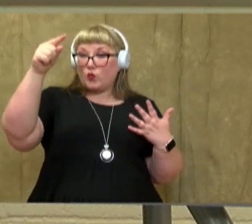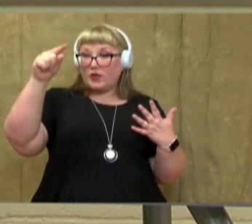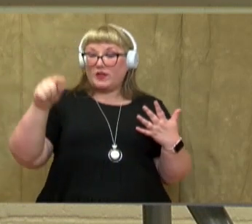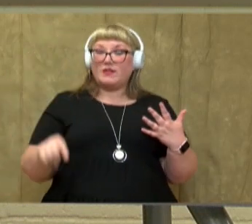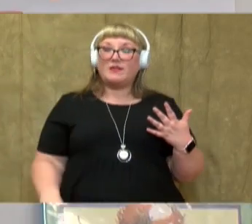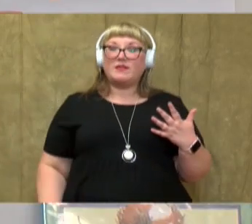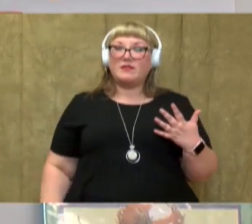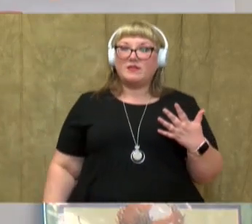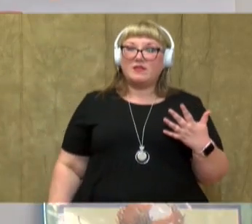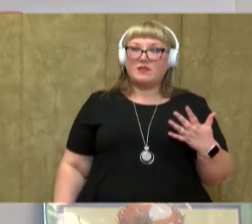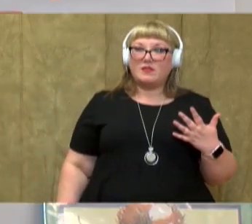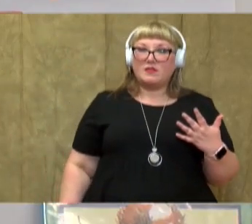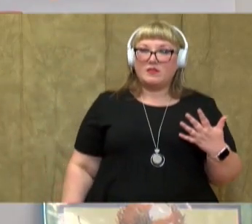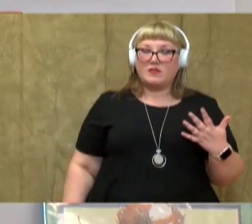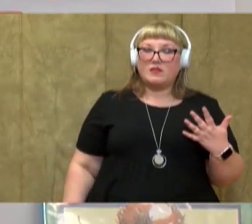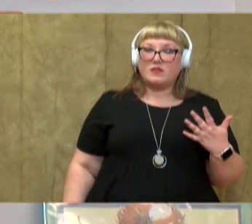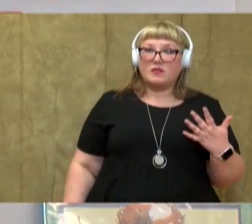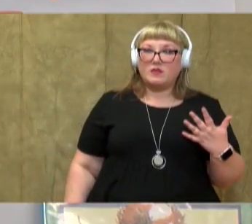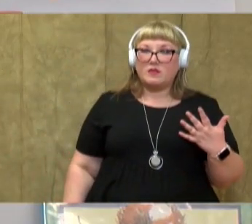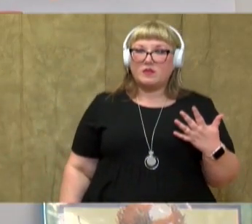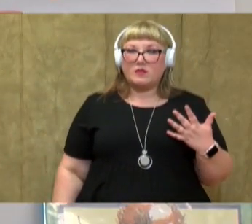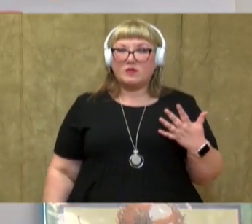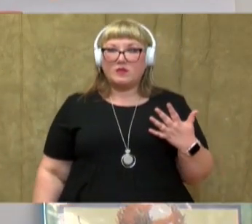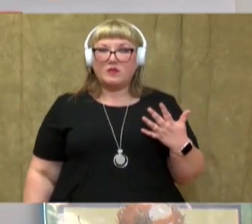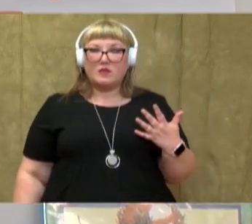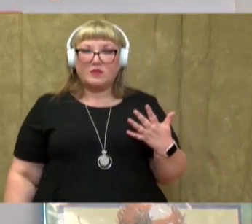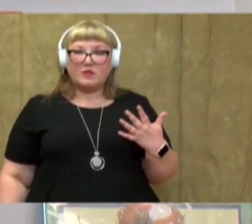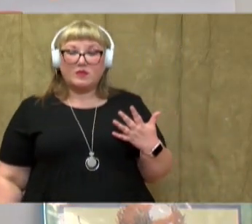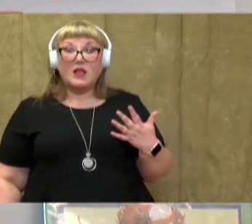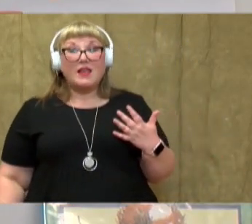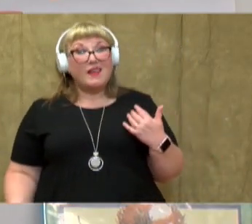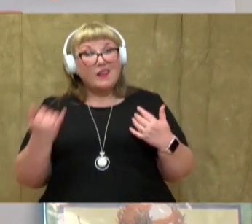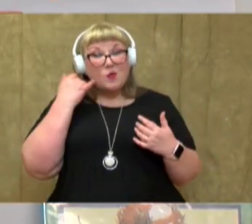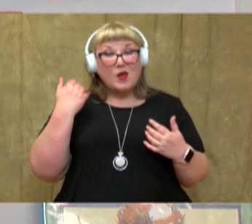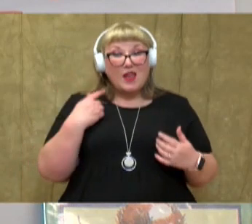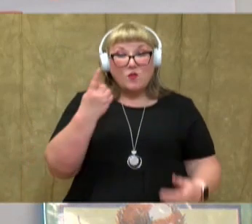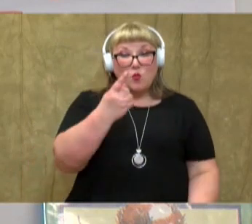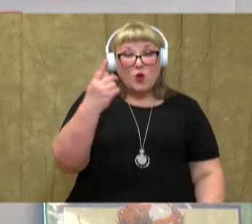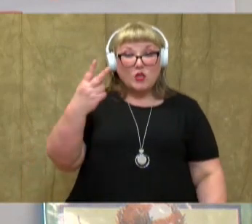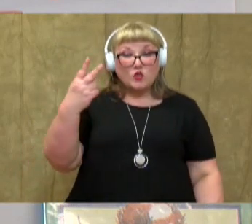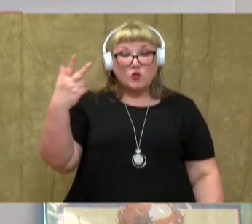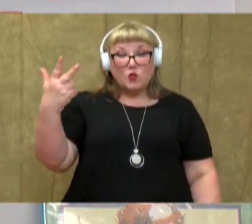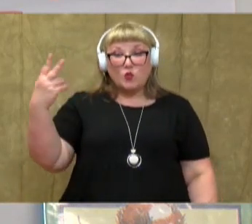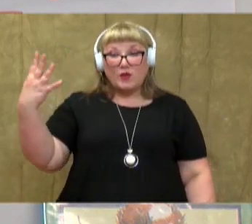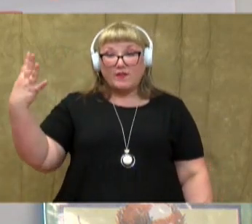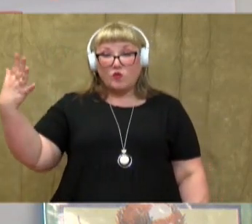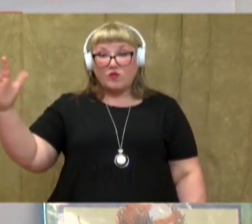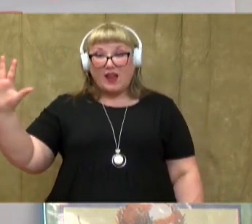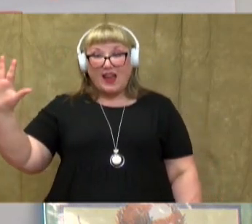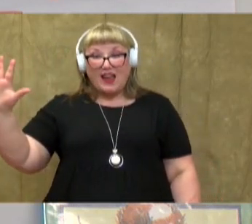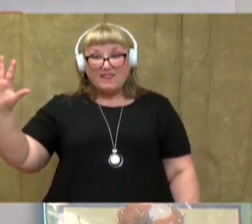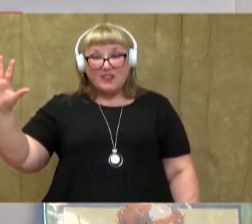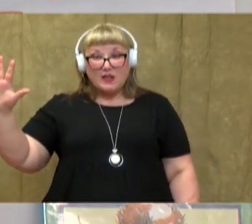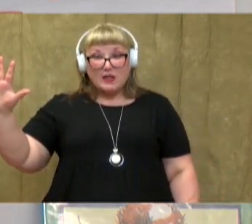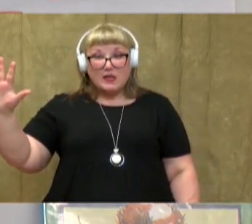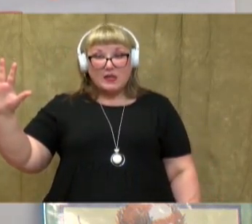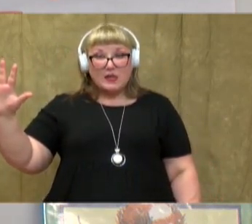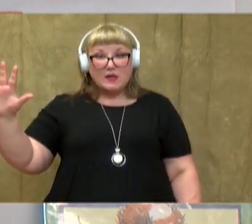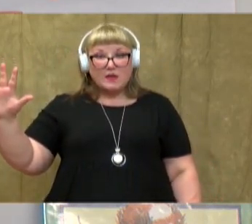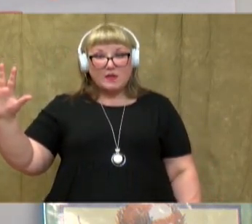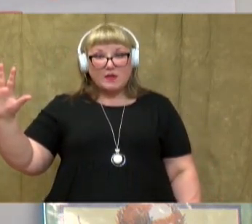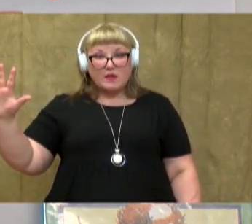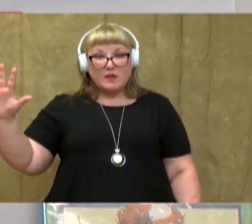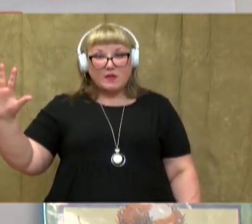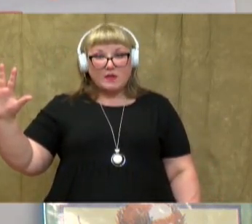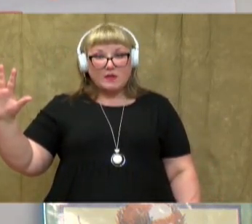and put a green up. So if we have one, two, three, four, five blue dots for